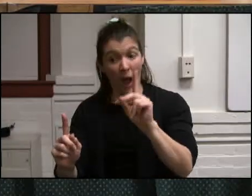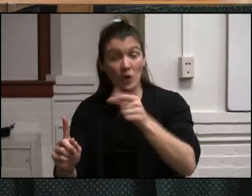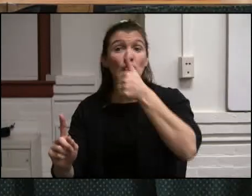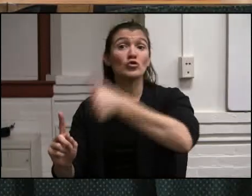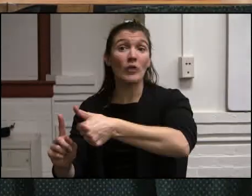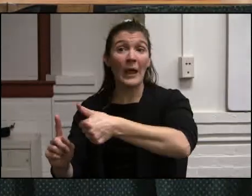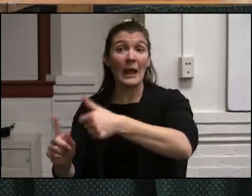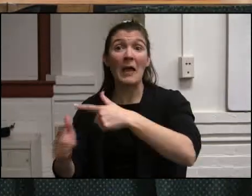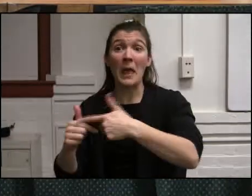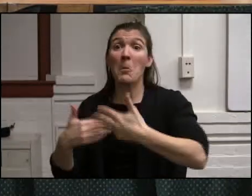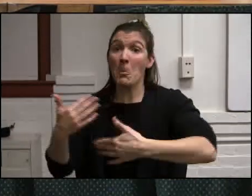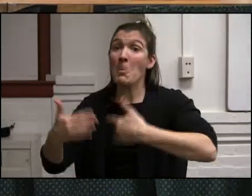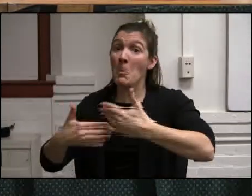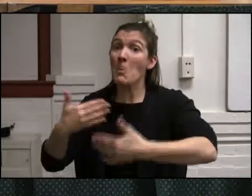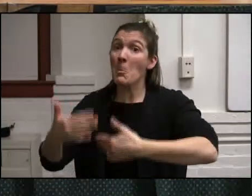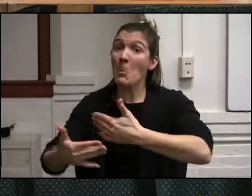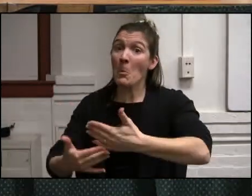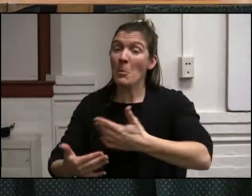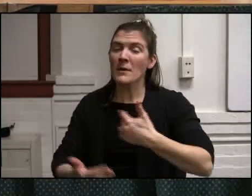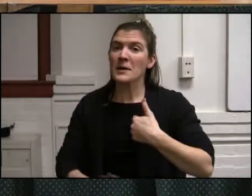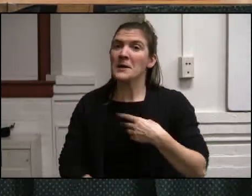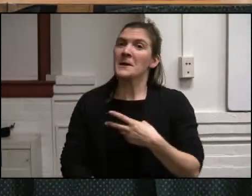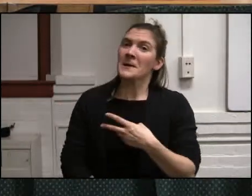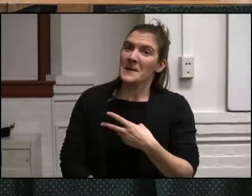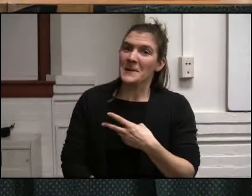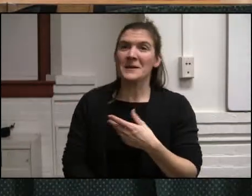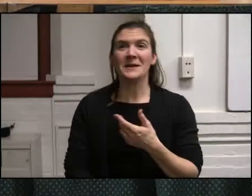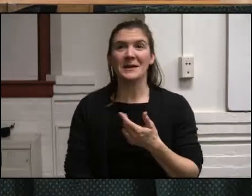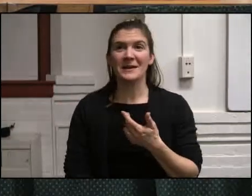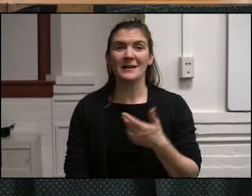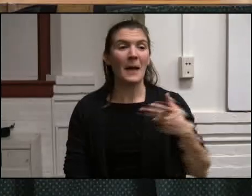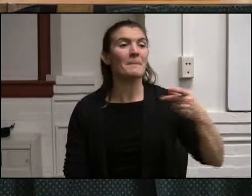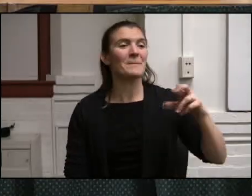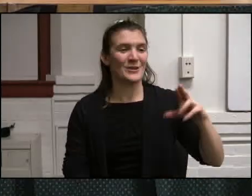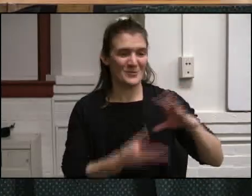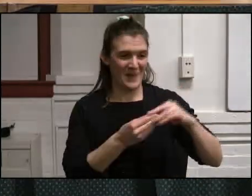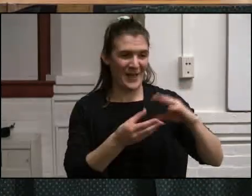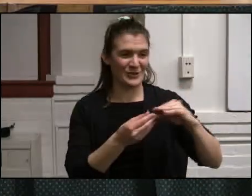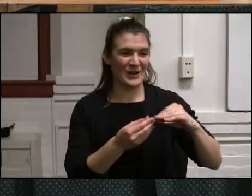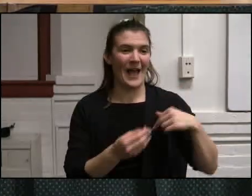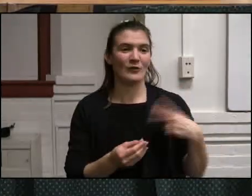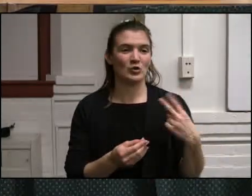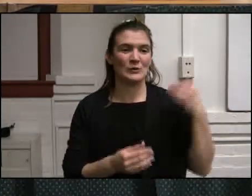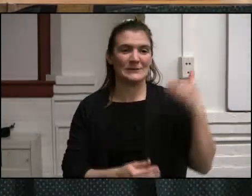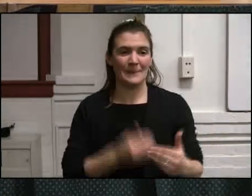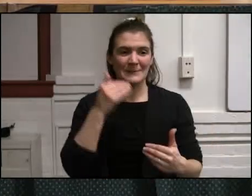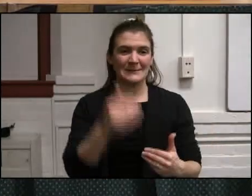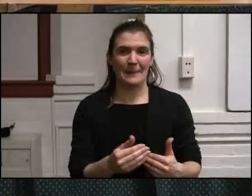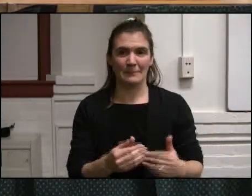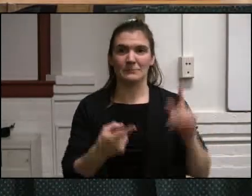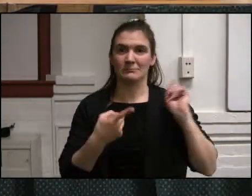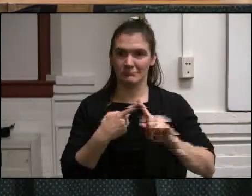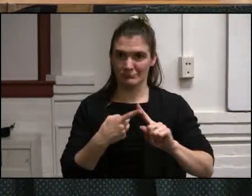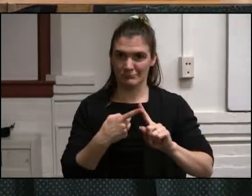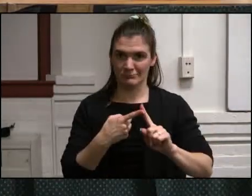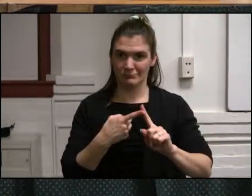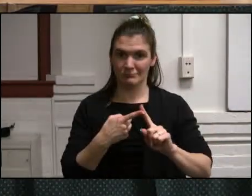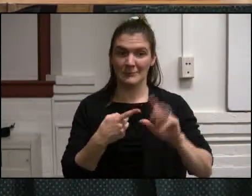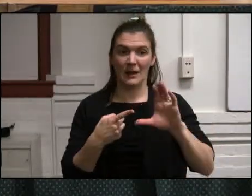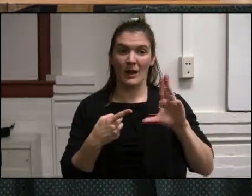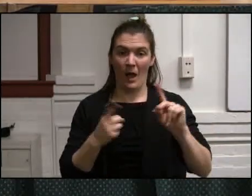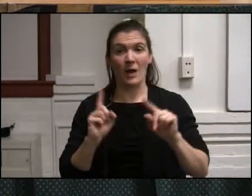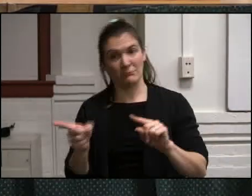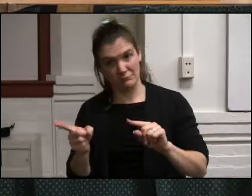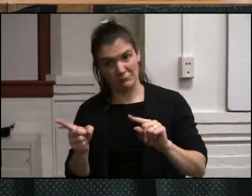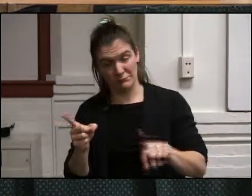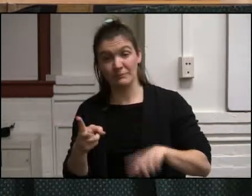that. It's interesting because, Peter talked about that there were 2 steps, and the one step was the